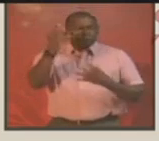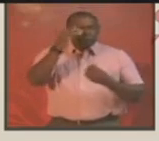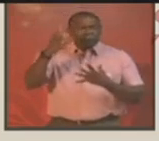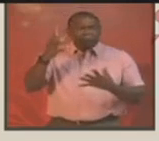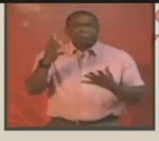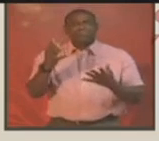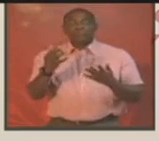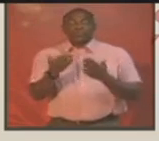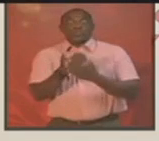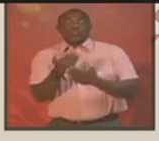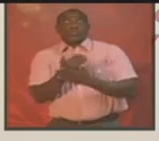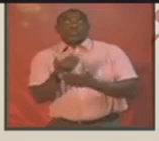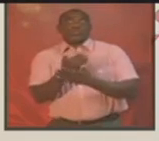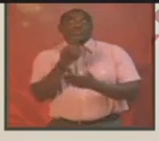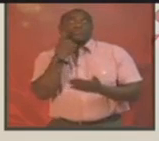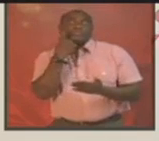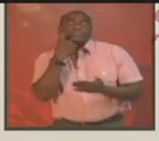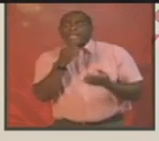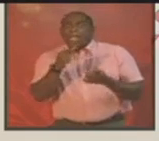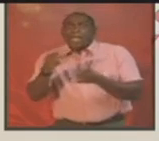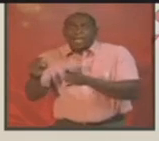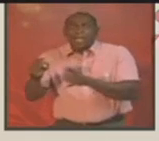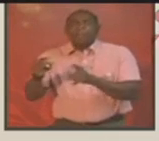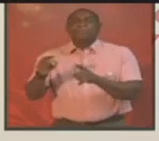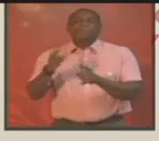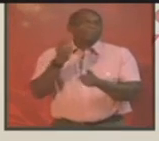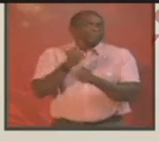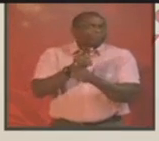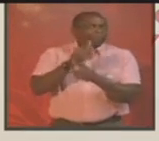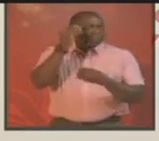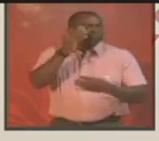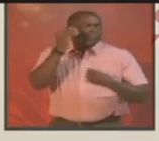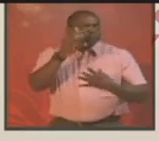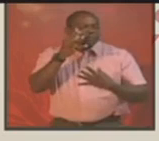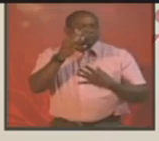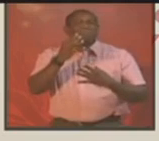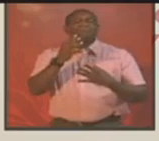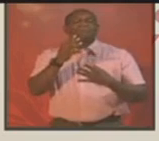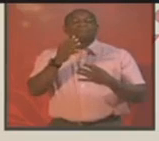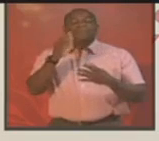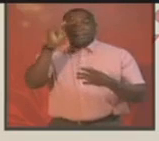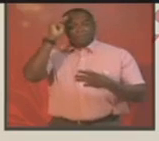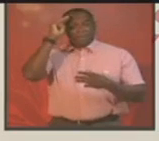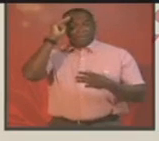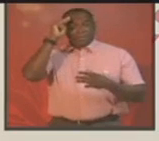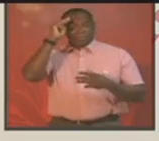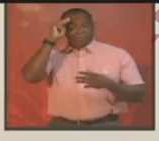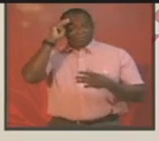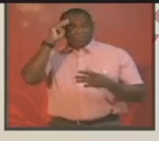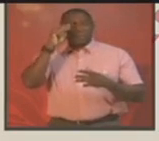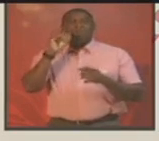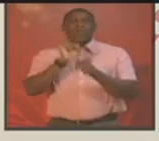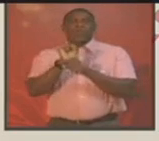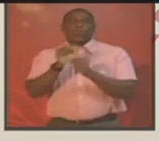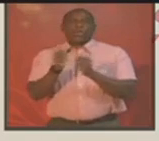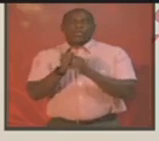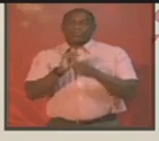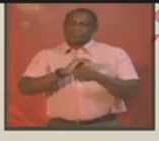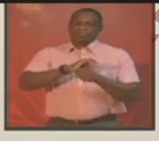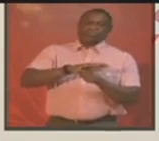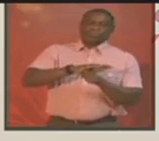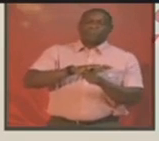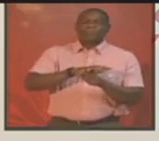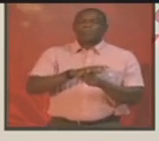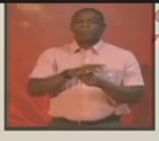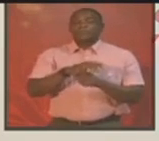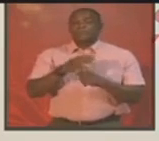and accurate information on the Ministry's COVID-19 response. Today in studio, we have with us the Honorable